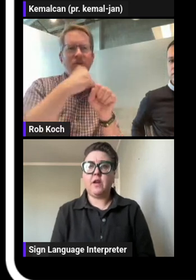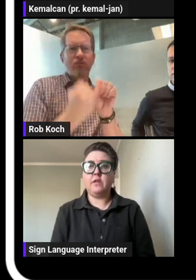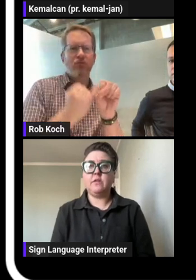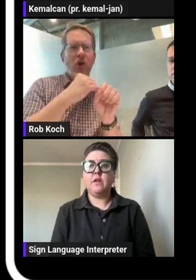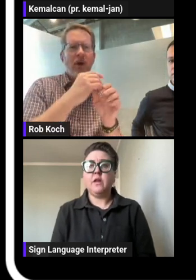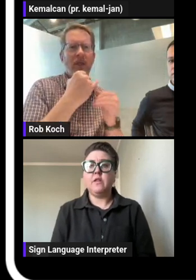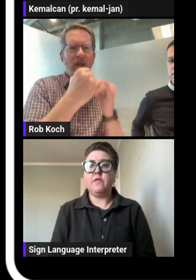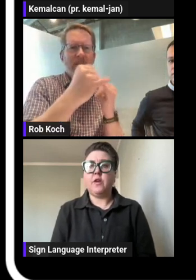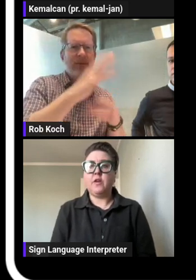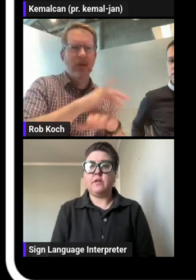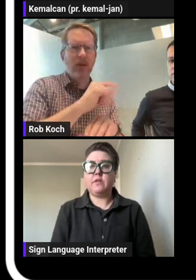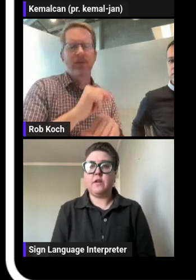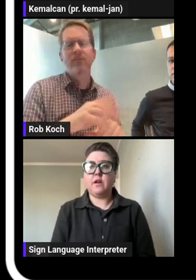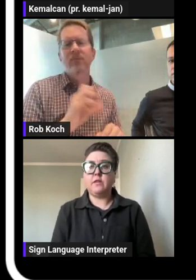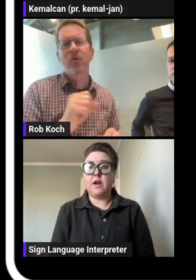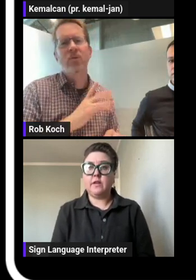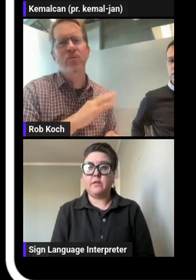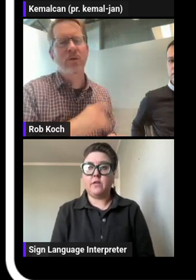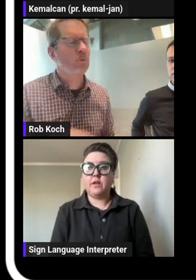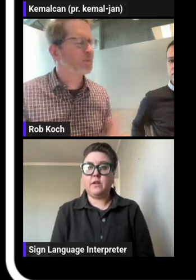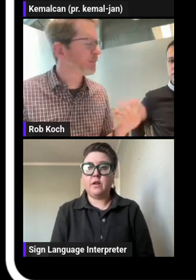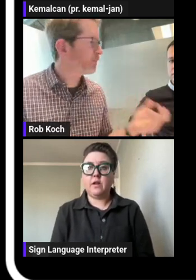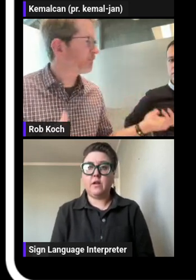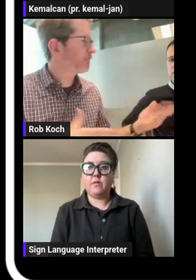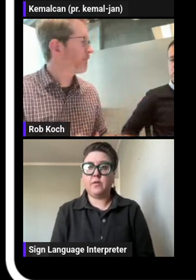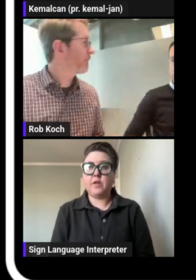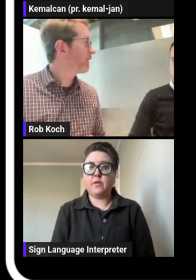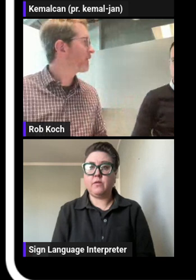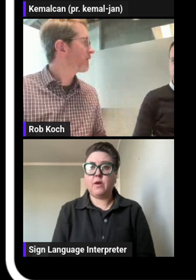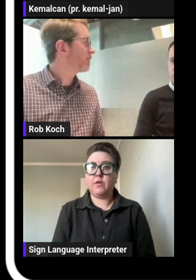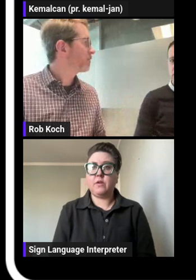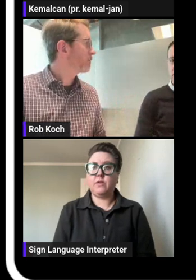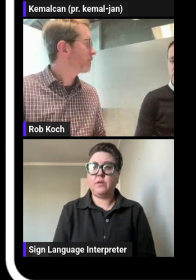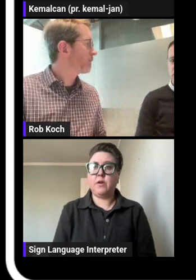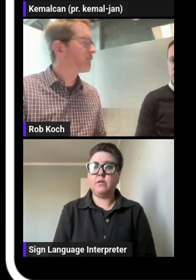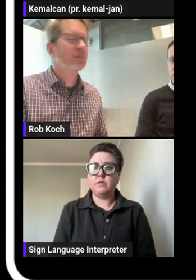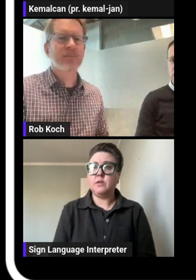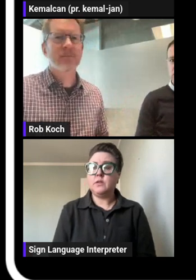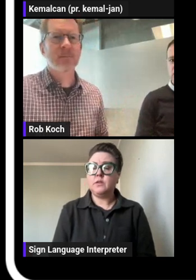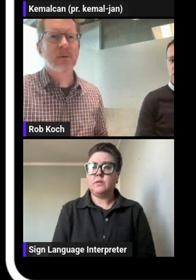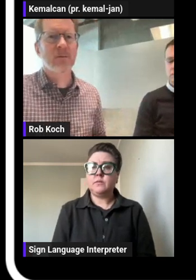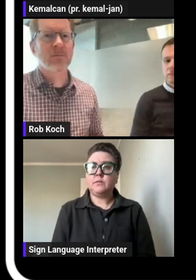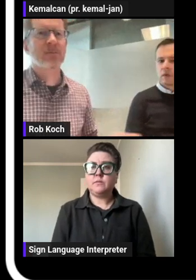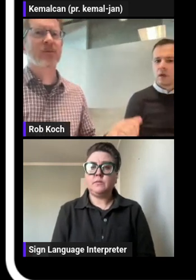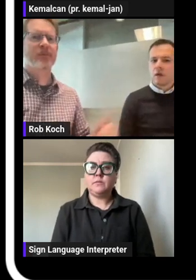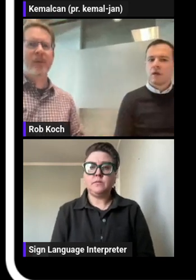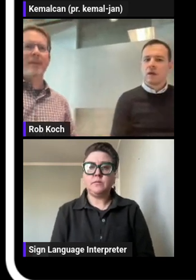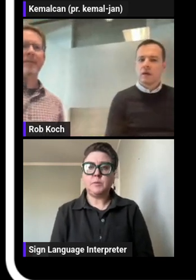to find the various lines on it. So that worked out really well.